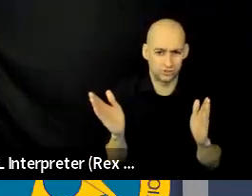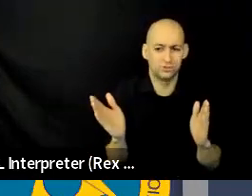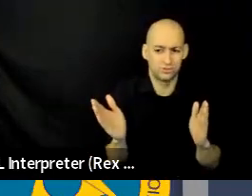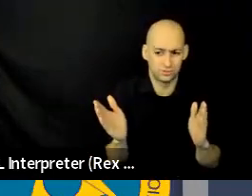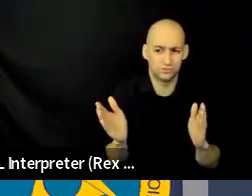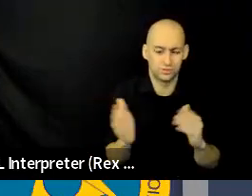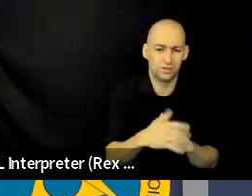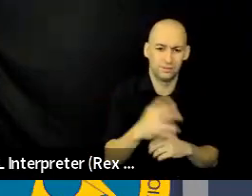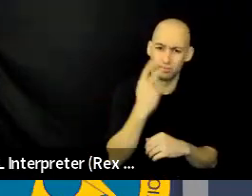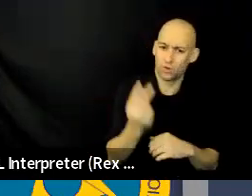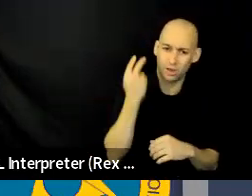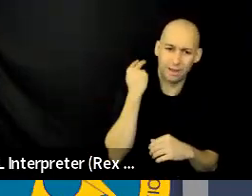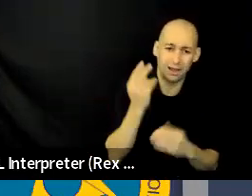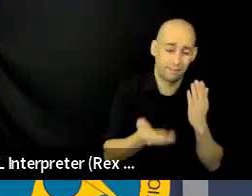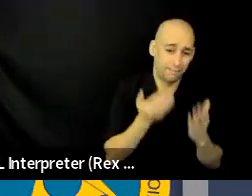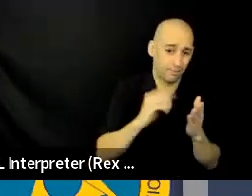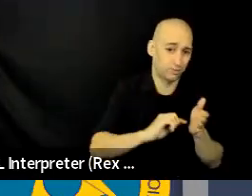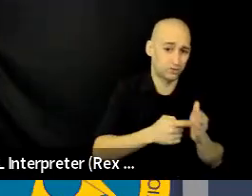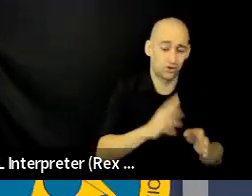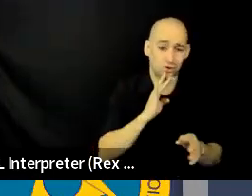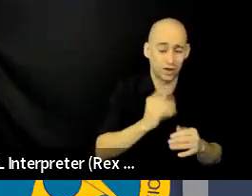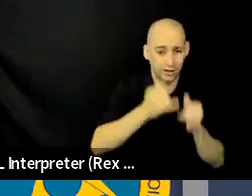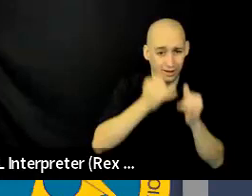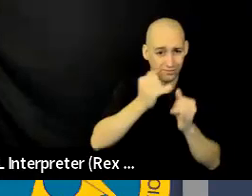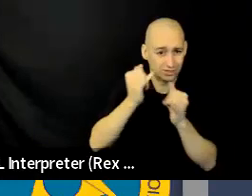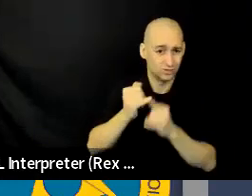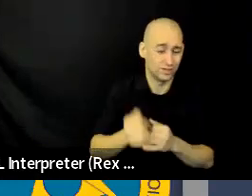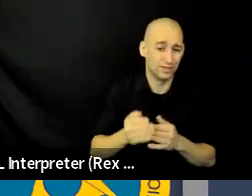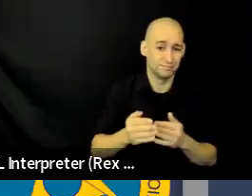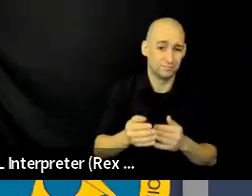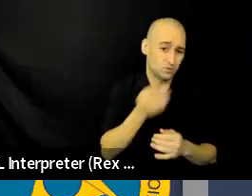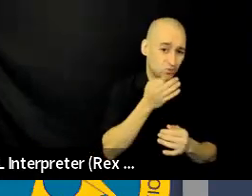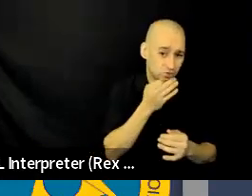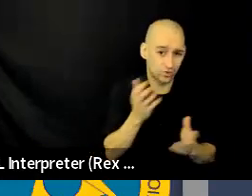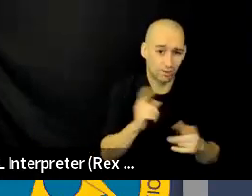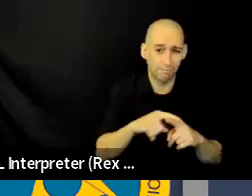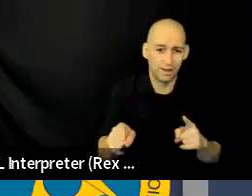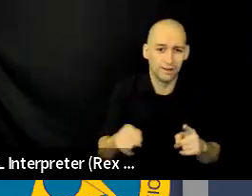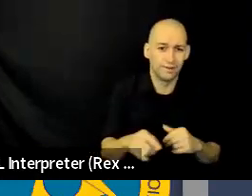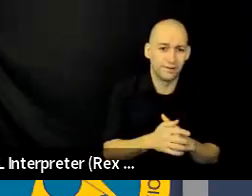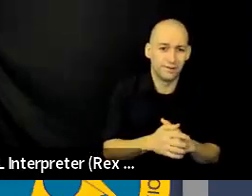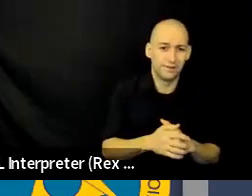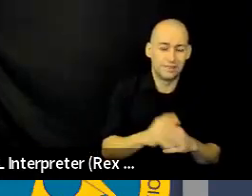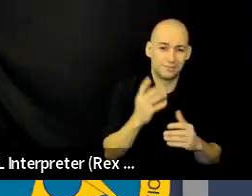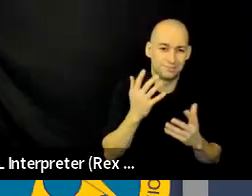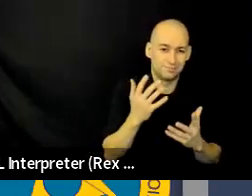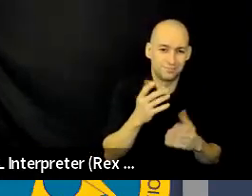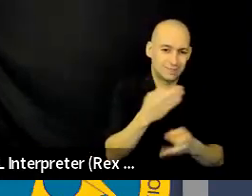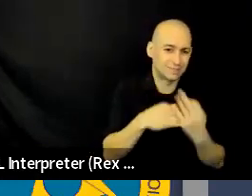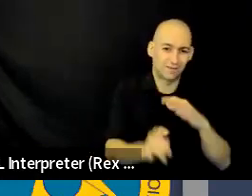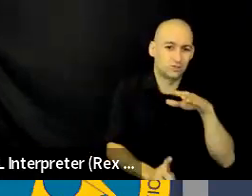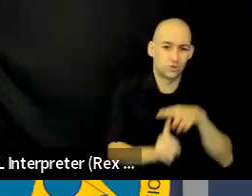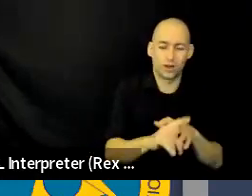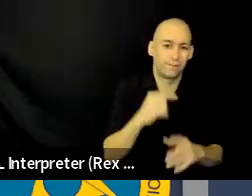maybe in hindsight we could have started talking with you individually ahead of time, although usually we just wait and want to make sure we're showing up and doing, telling the